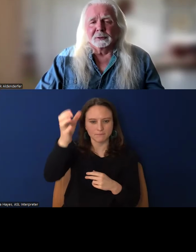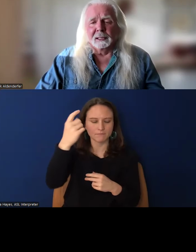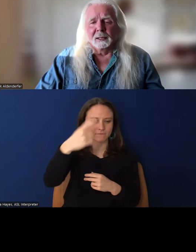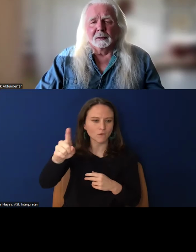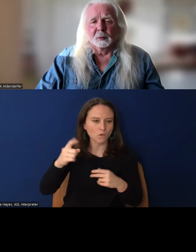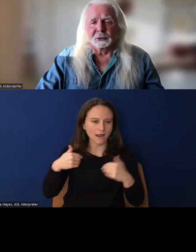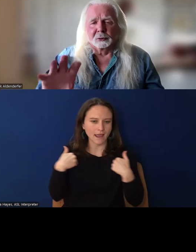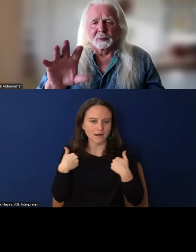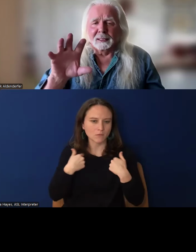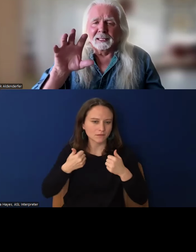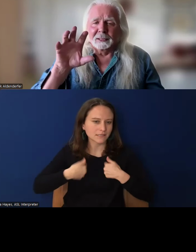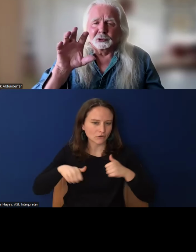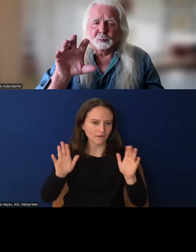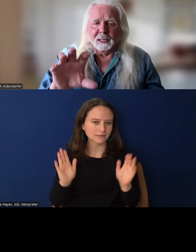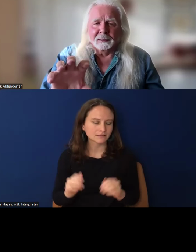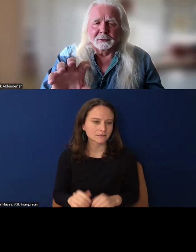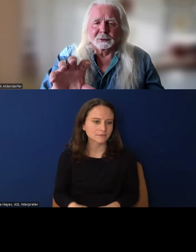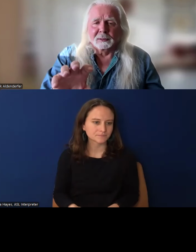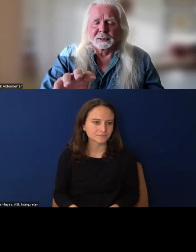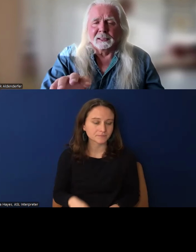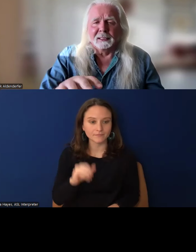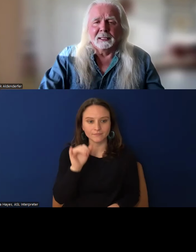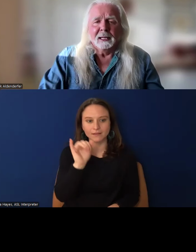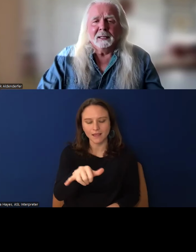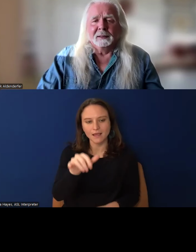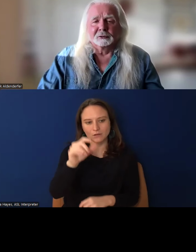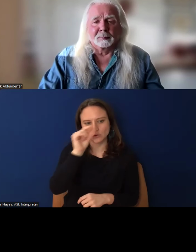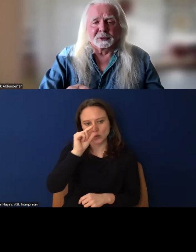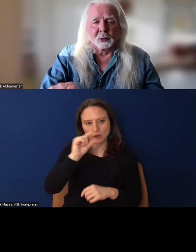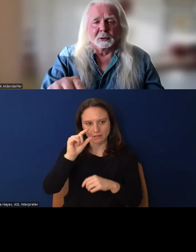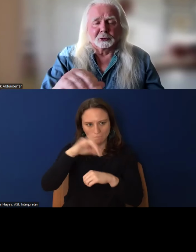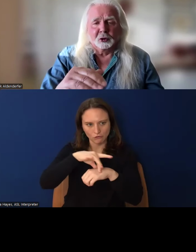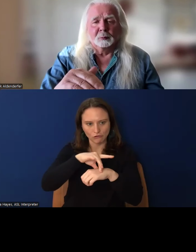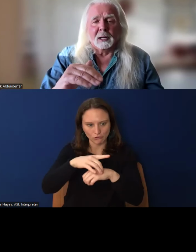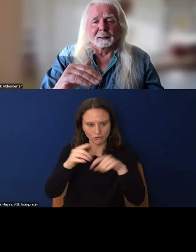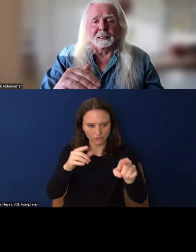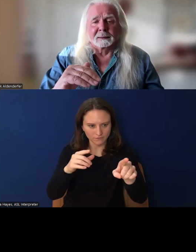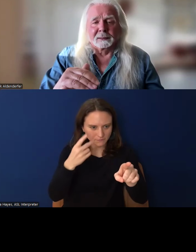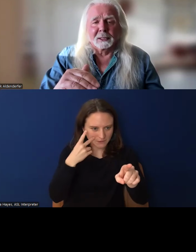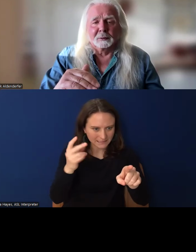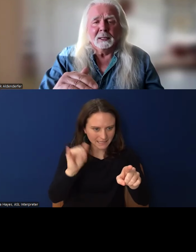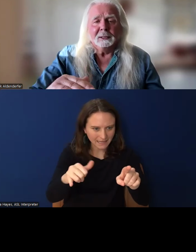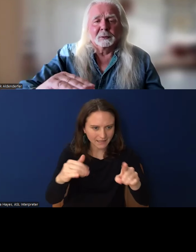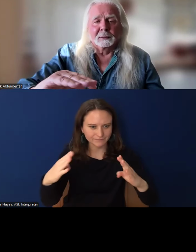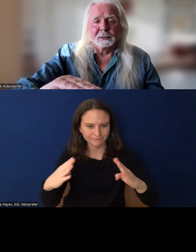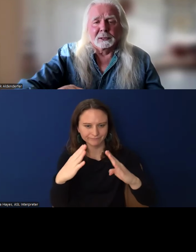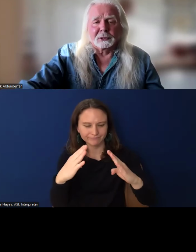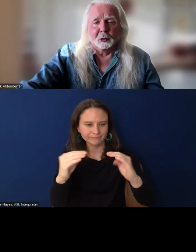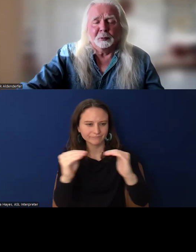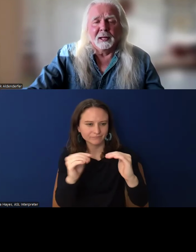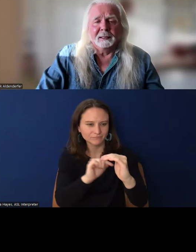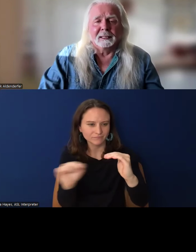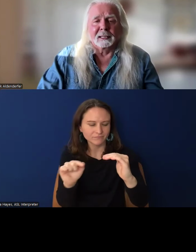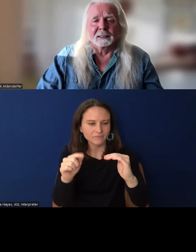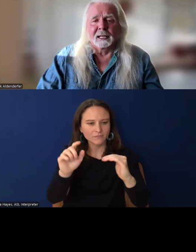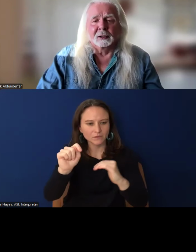image then of what you're, again, the tomb context. You can see the trapezoidal tomb context itself. You can see a slope